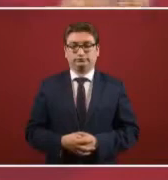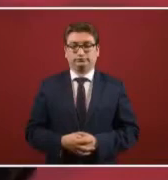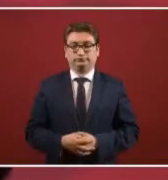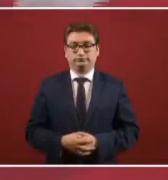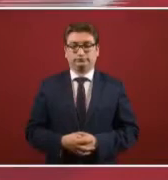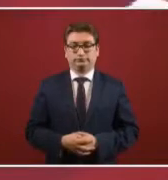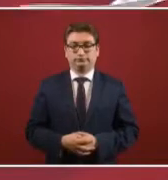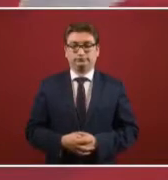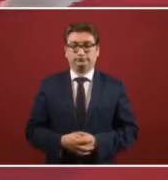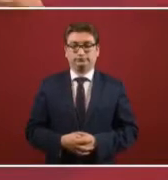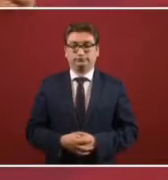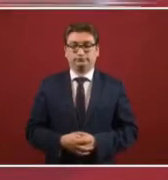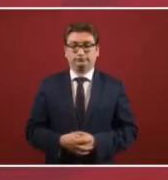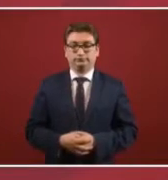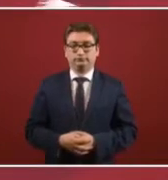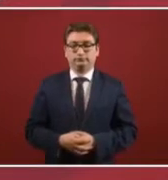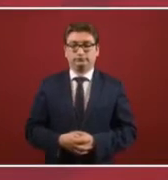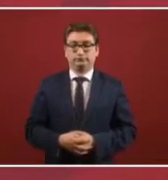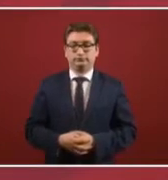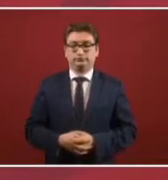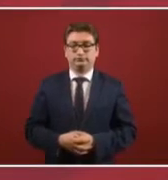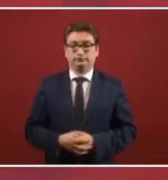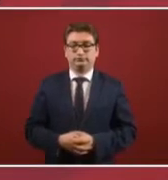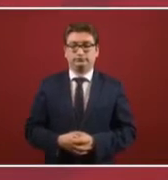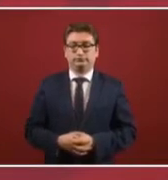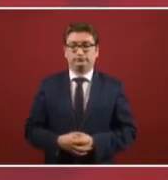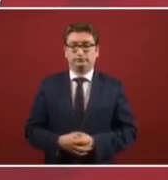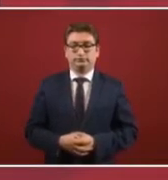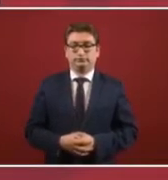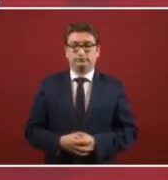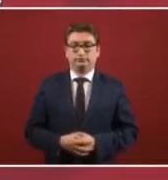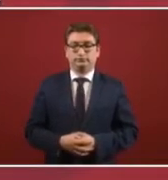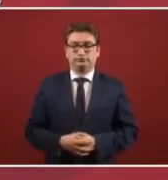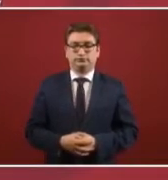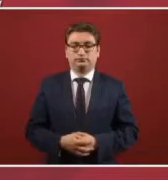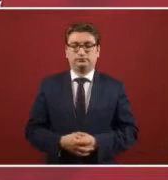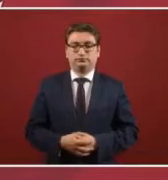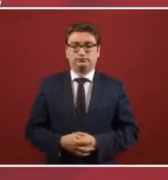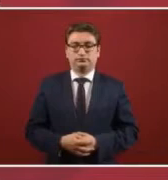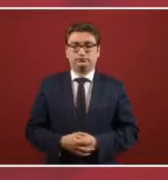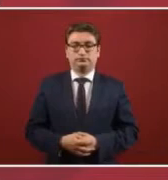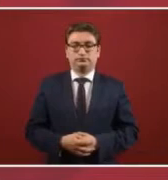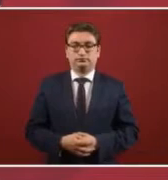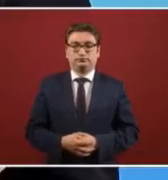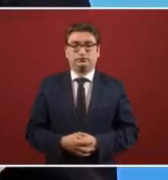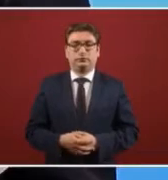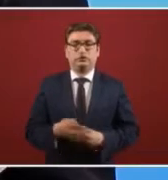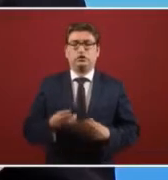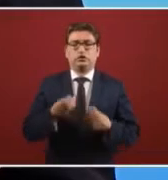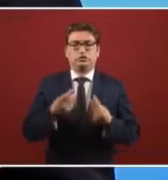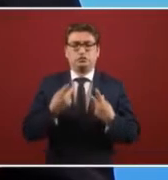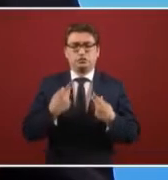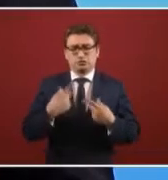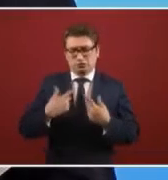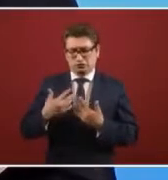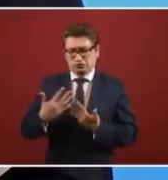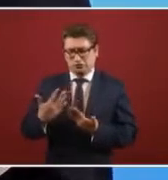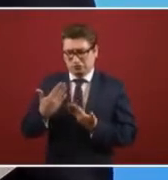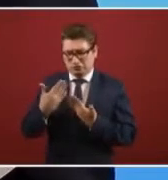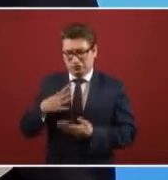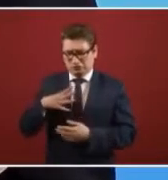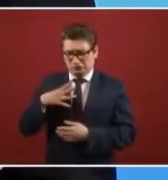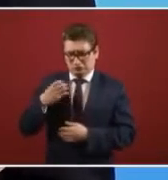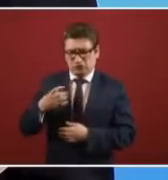Los que se formaban These that used to form con el esfuerzo, with the venían effort, de abajo, the de lower los levels,